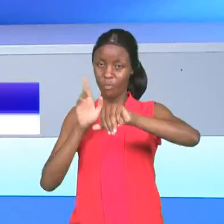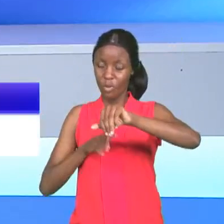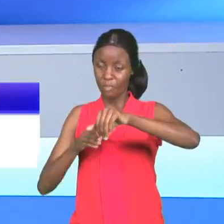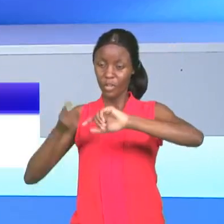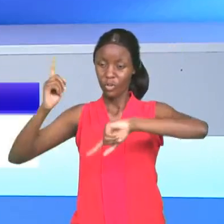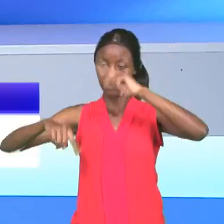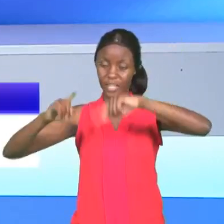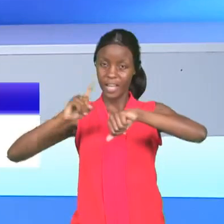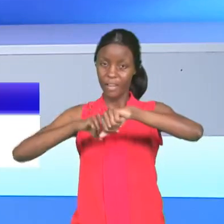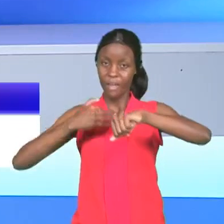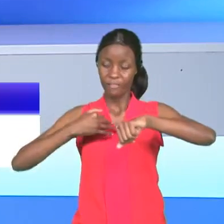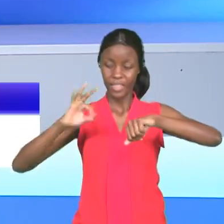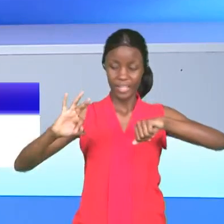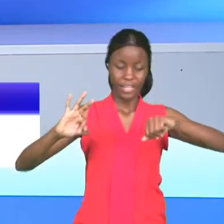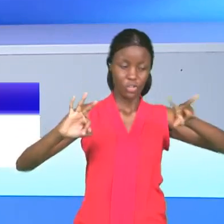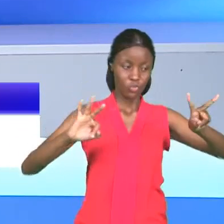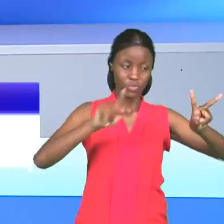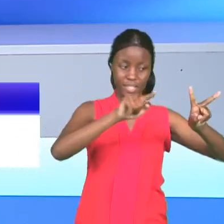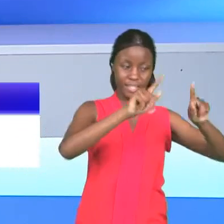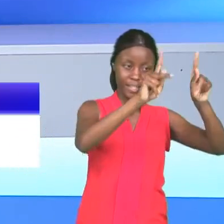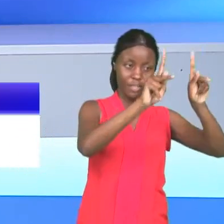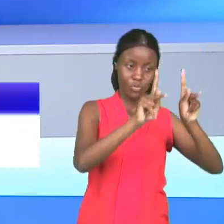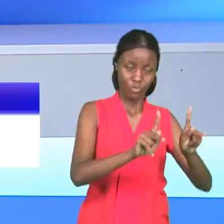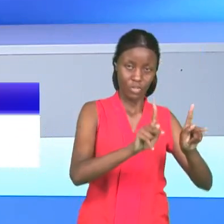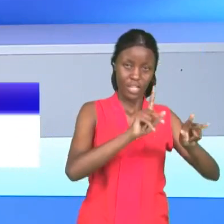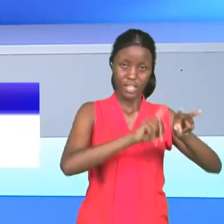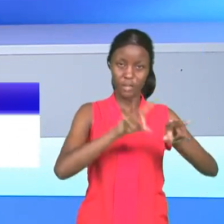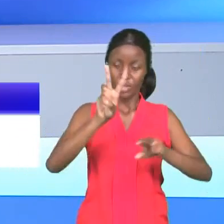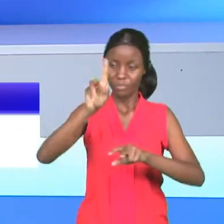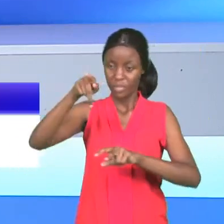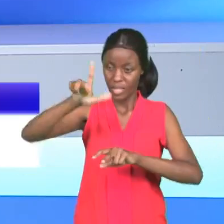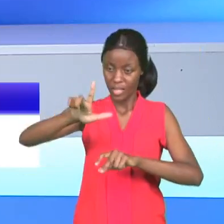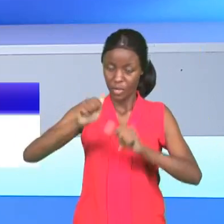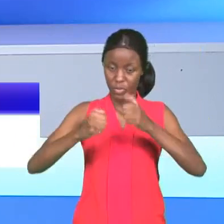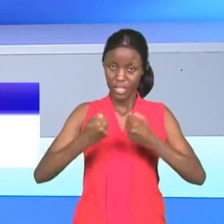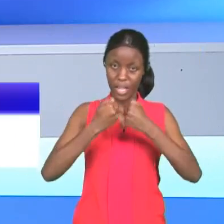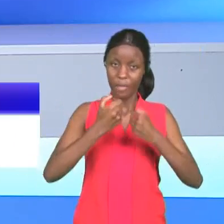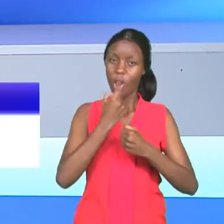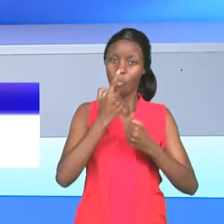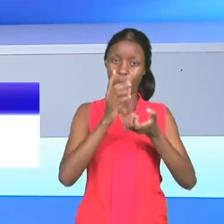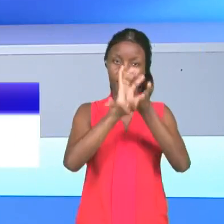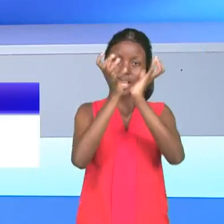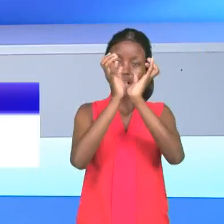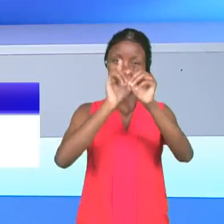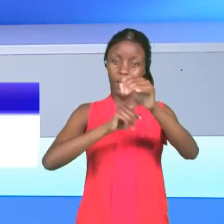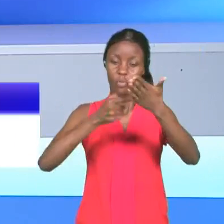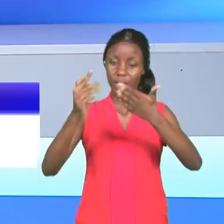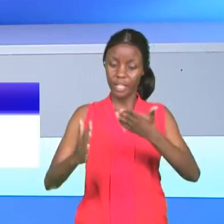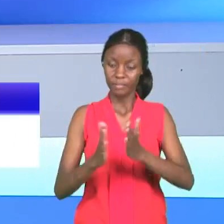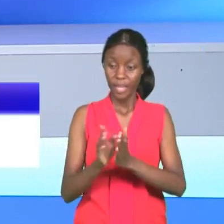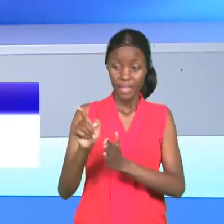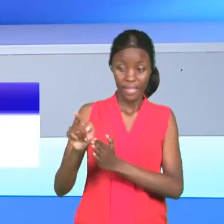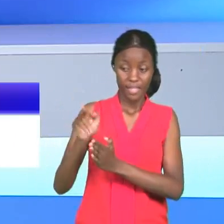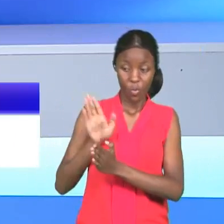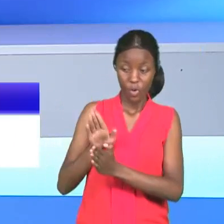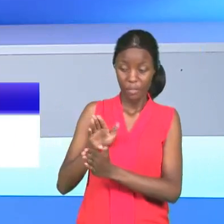after registering a 3-2 win over Kisumu All Starlets in a WPL match played at the Moi Stadium on the weekend. Gaspar Women